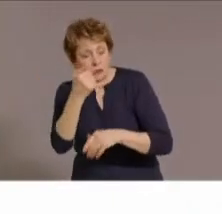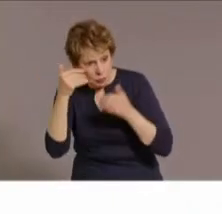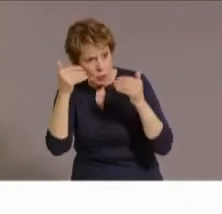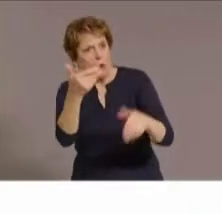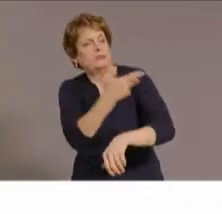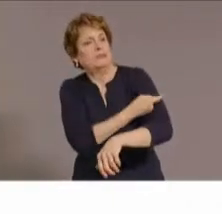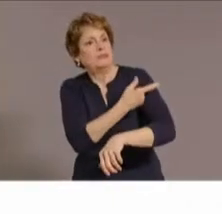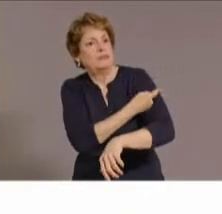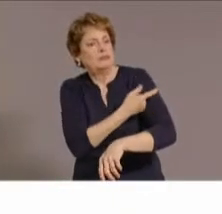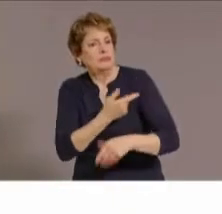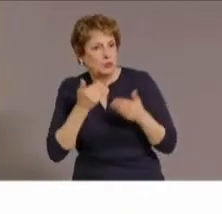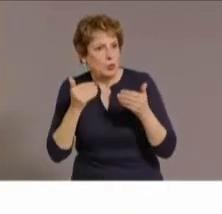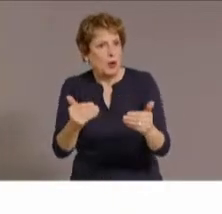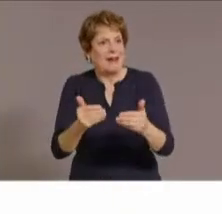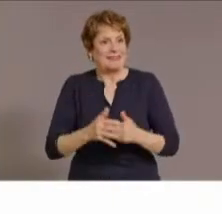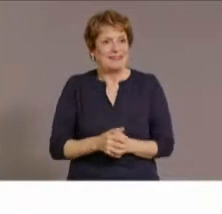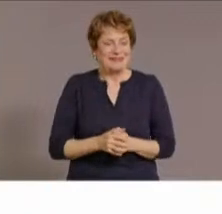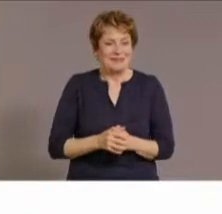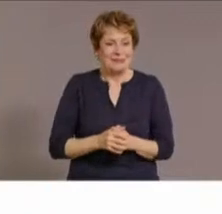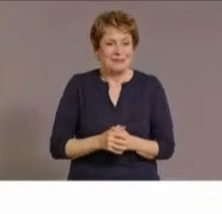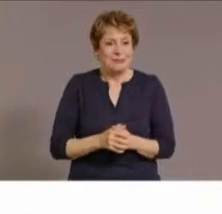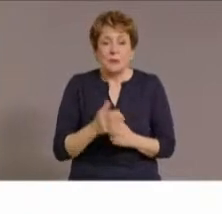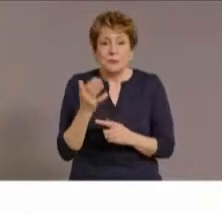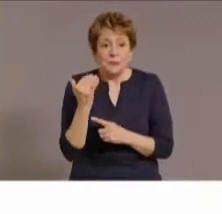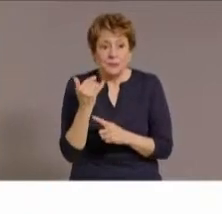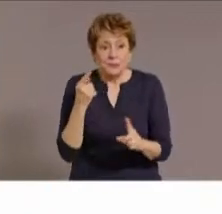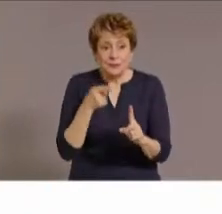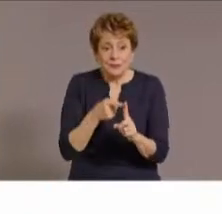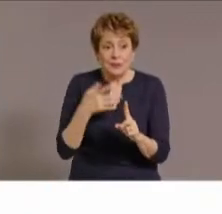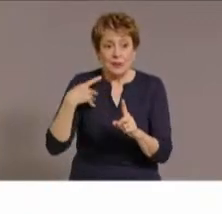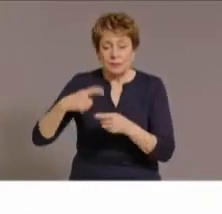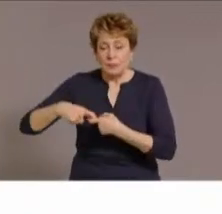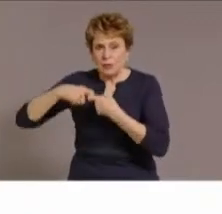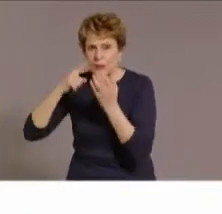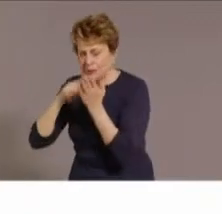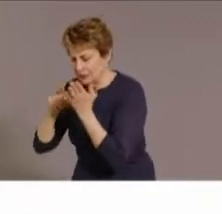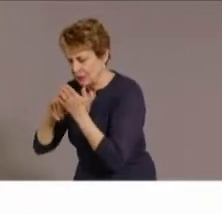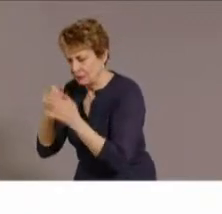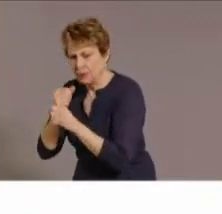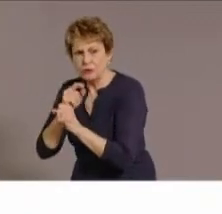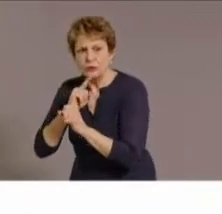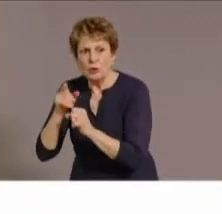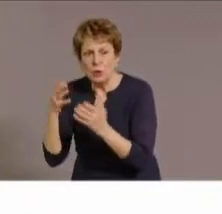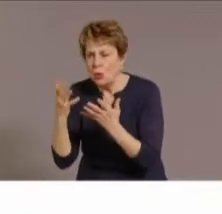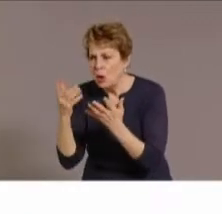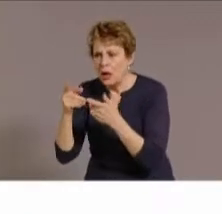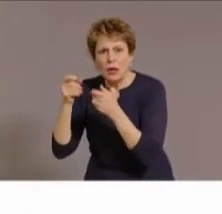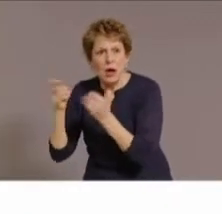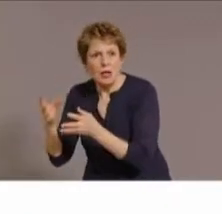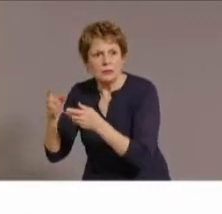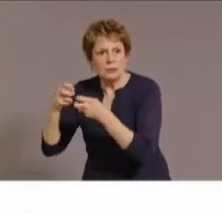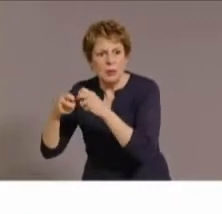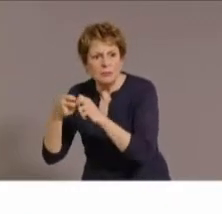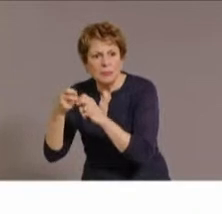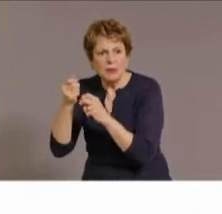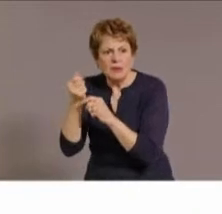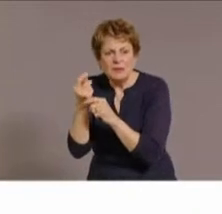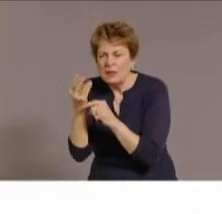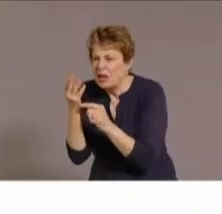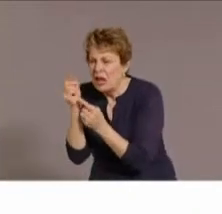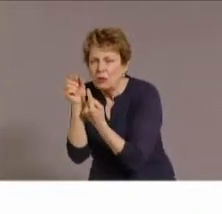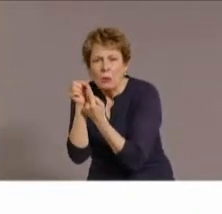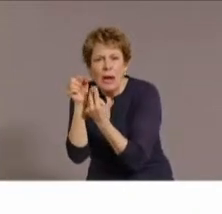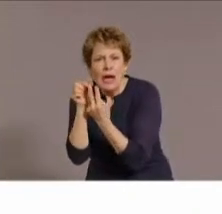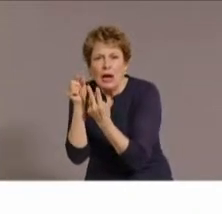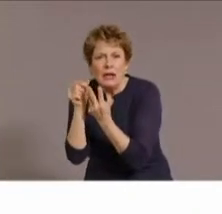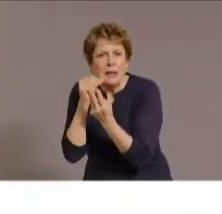review that they did. This was based on a pause that of an extremely low number of